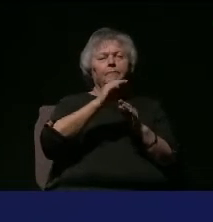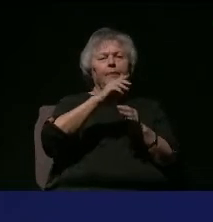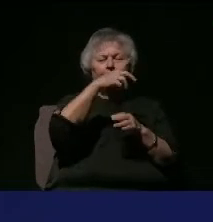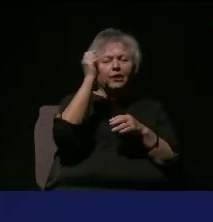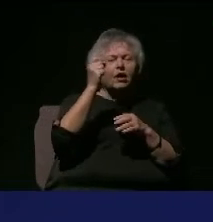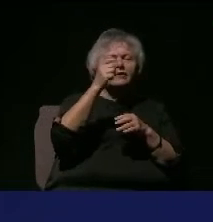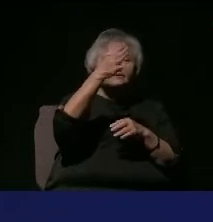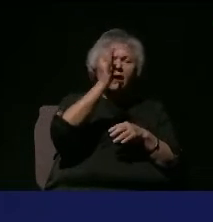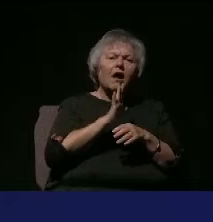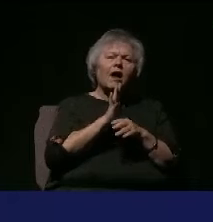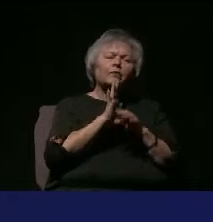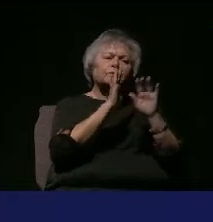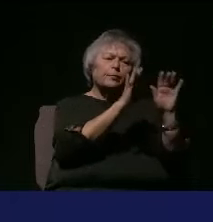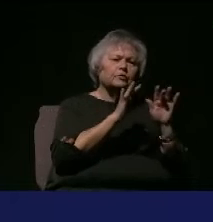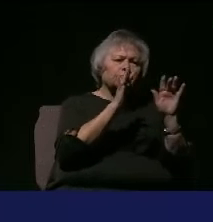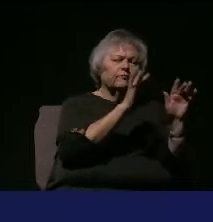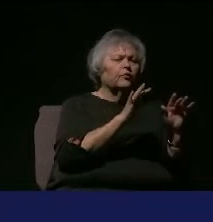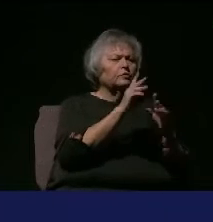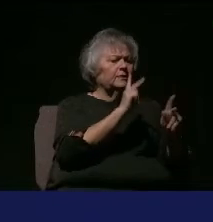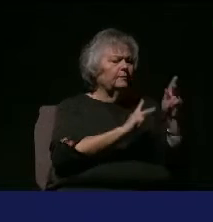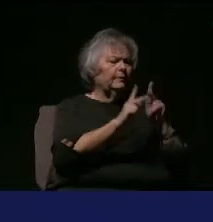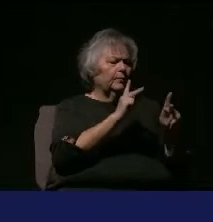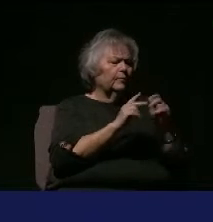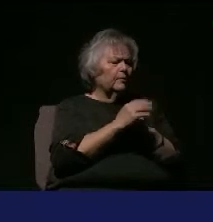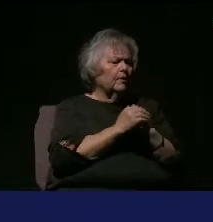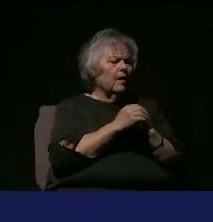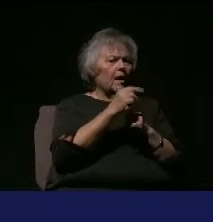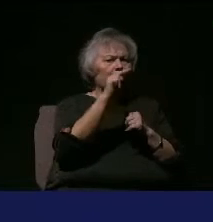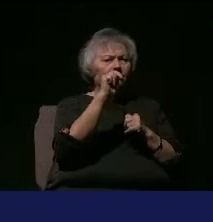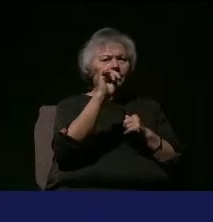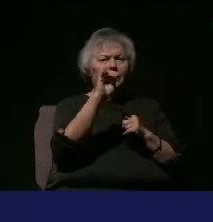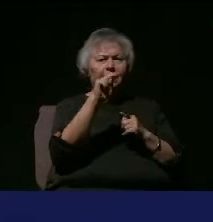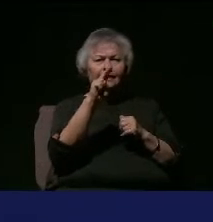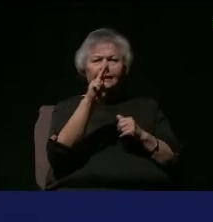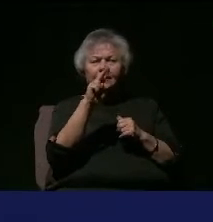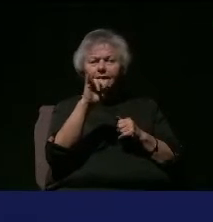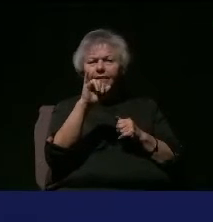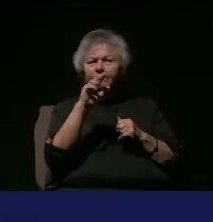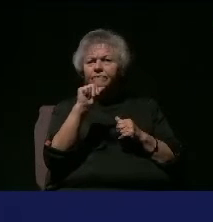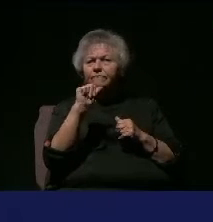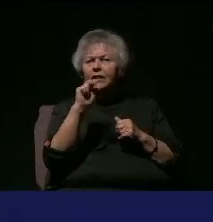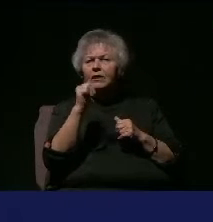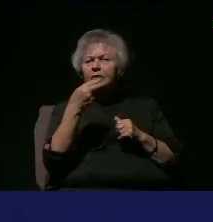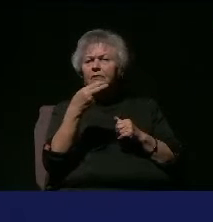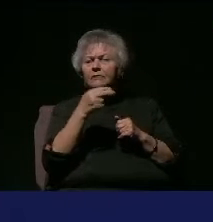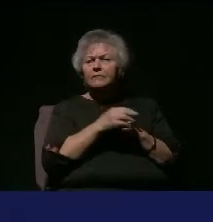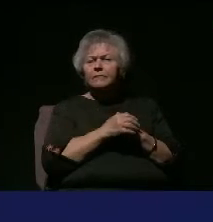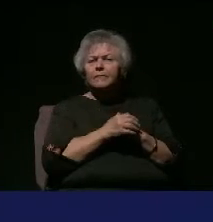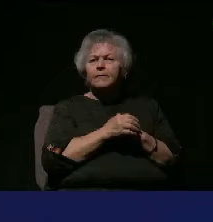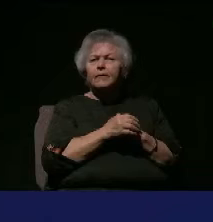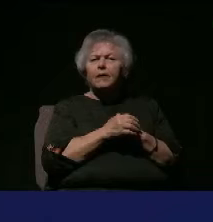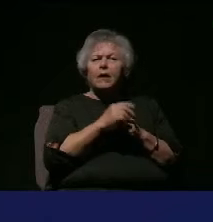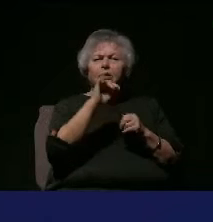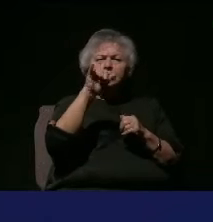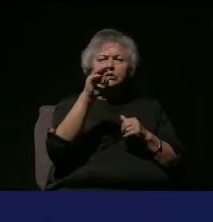moping in the back room while everybody else is celebrating because he who is lost has been found? God is showing